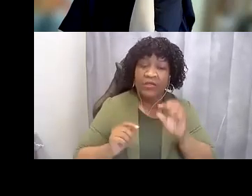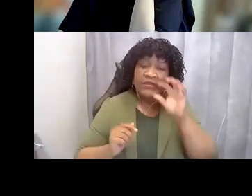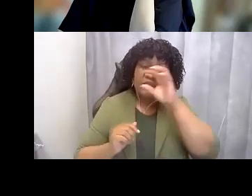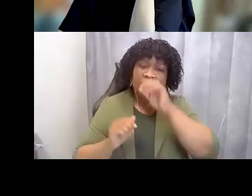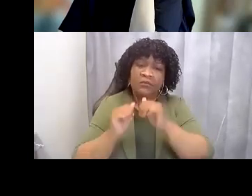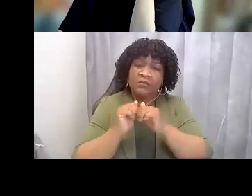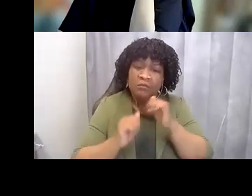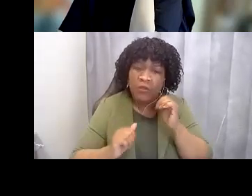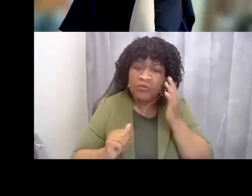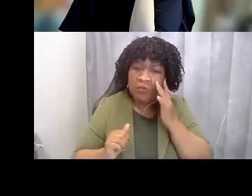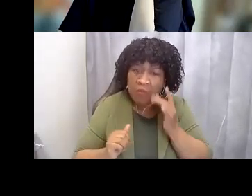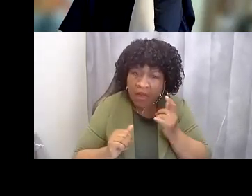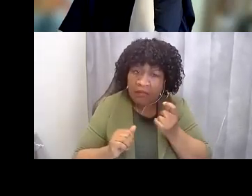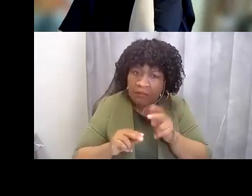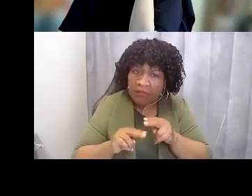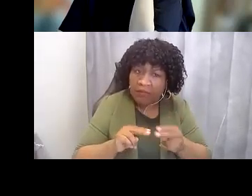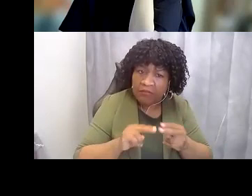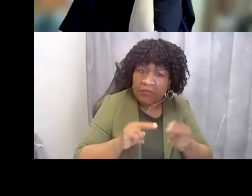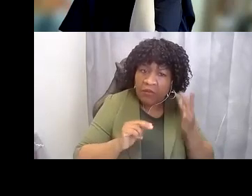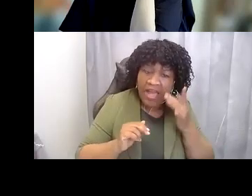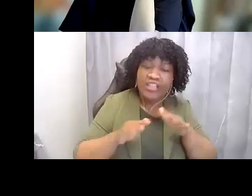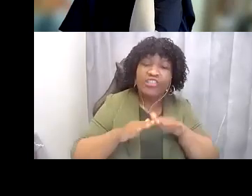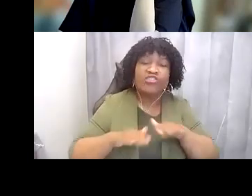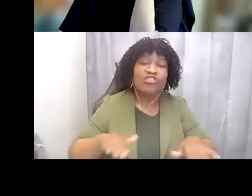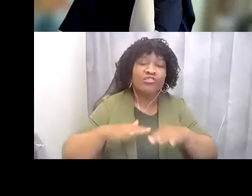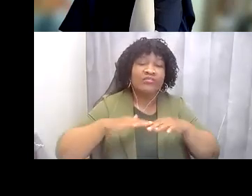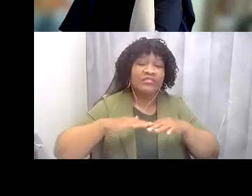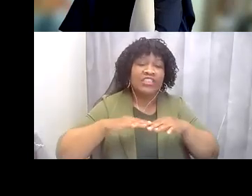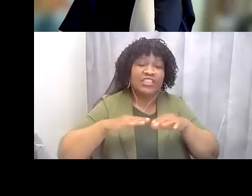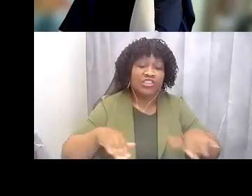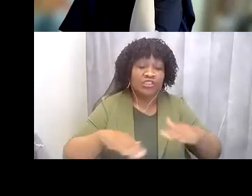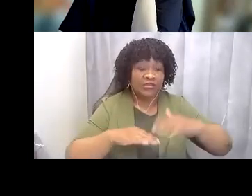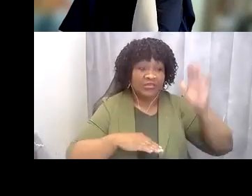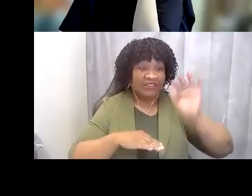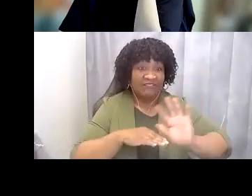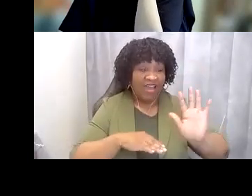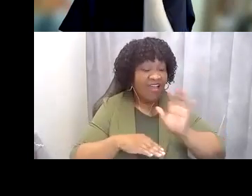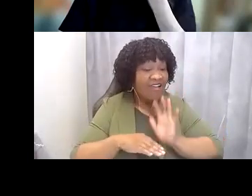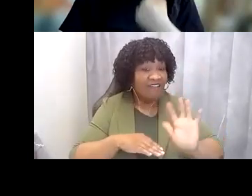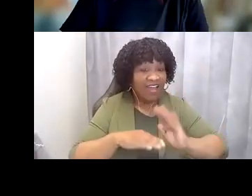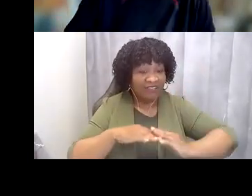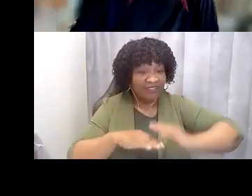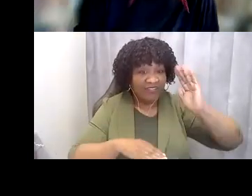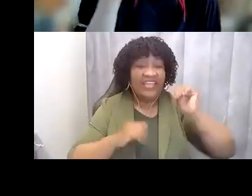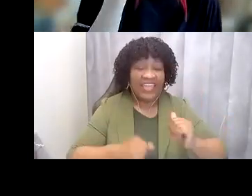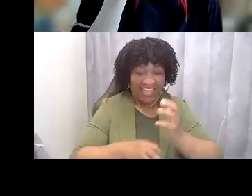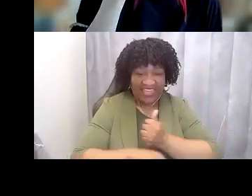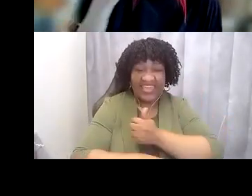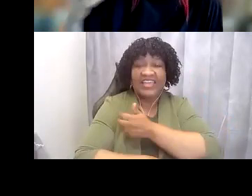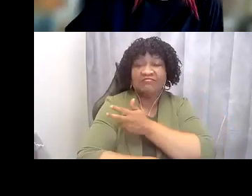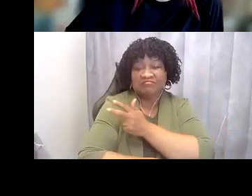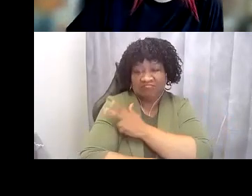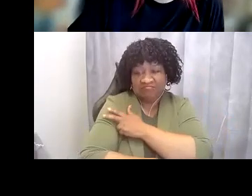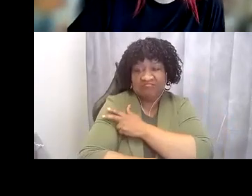that is probably because children 5 and older are now able to get boosted.